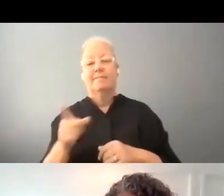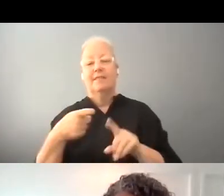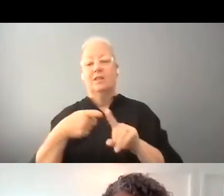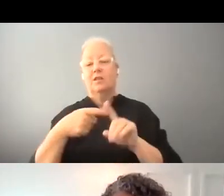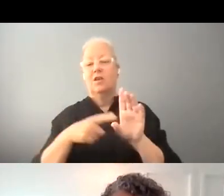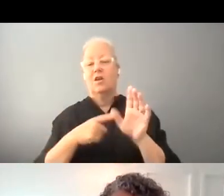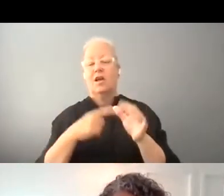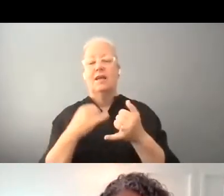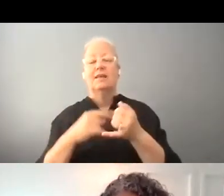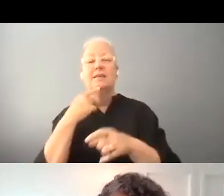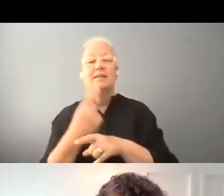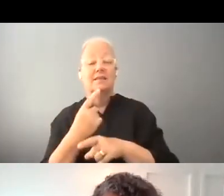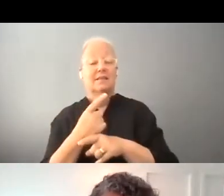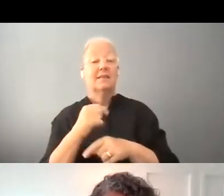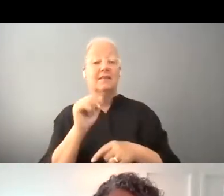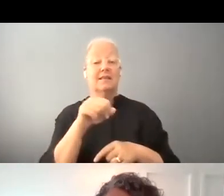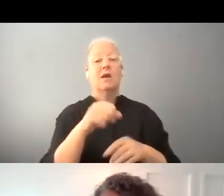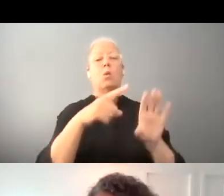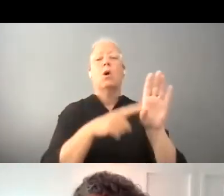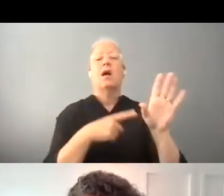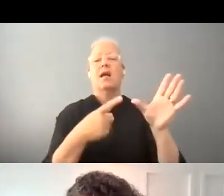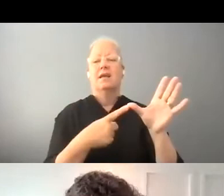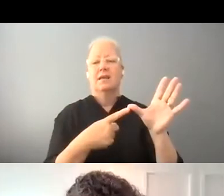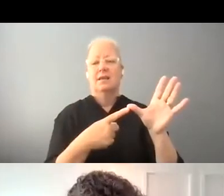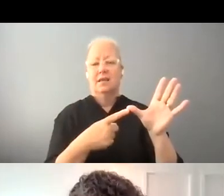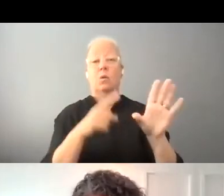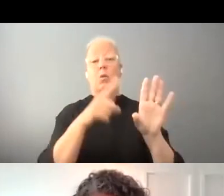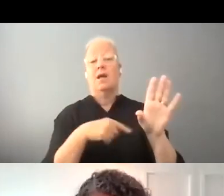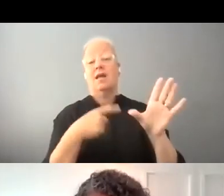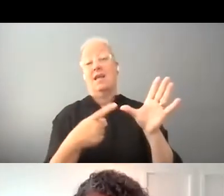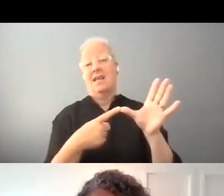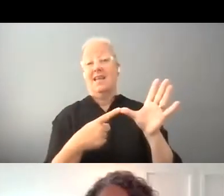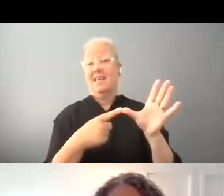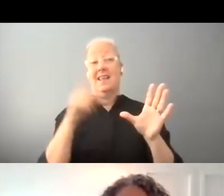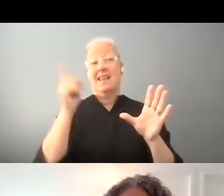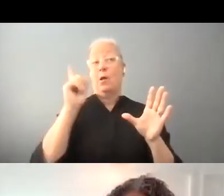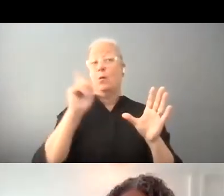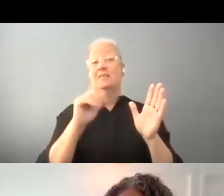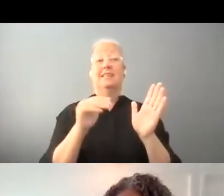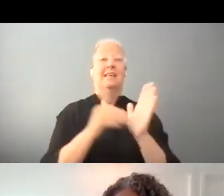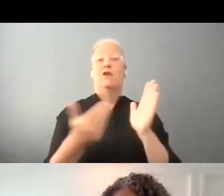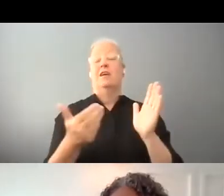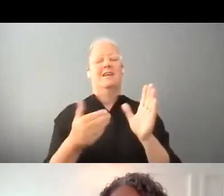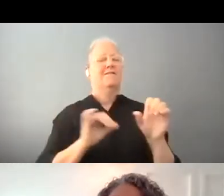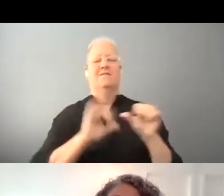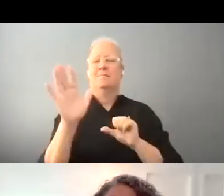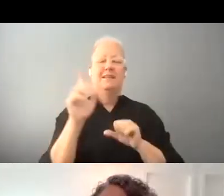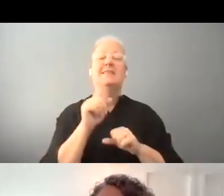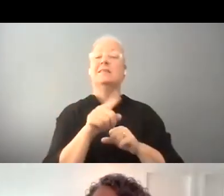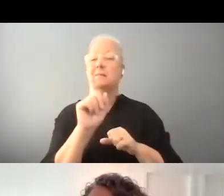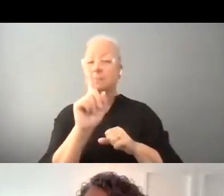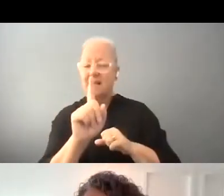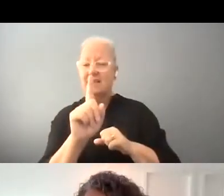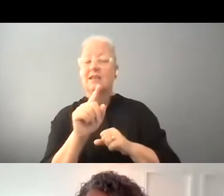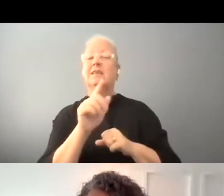about YA. YA is very current and fabulous. Interesting though, you have